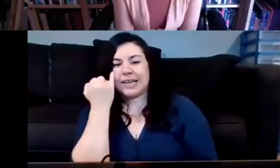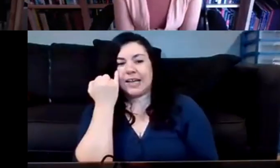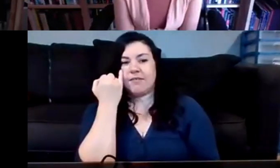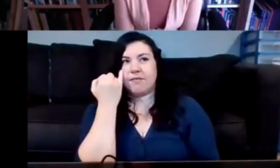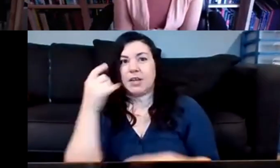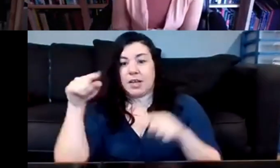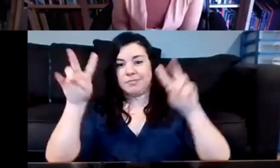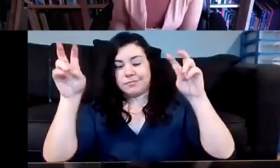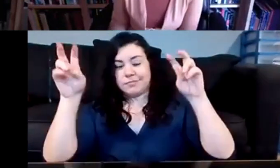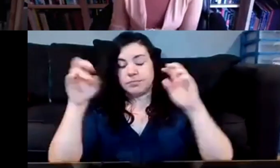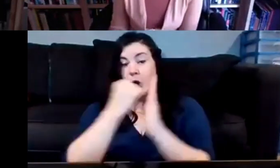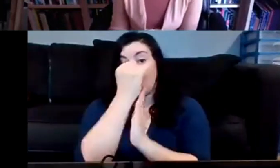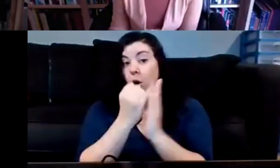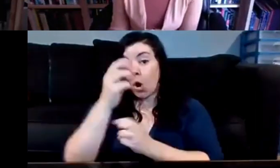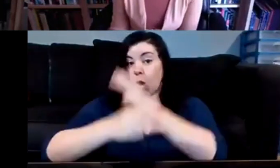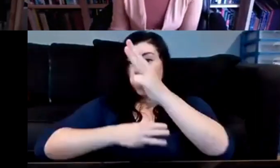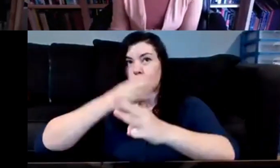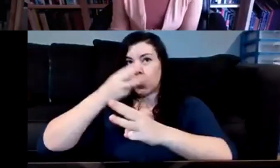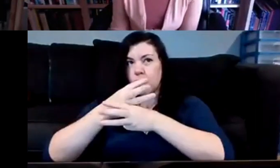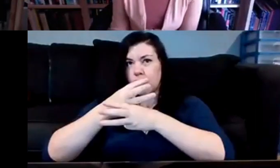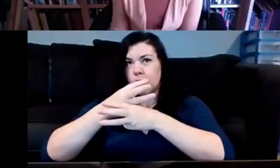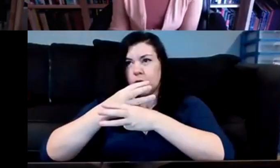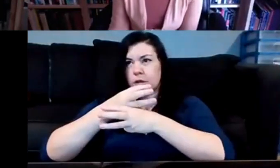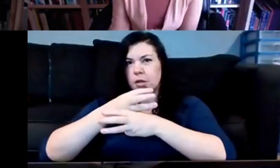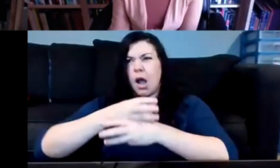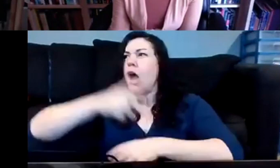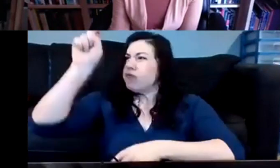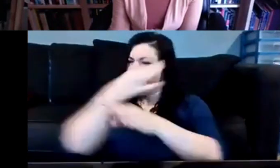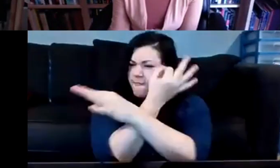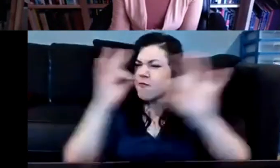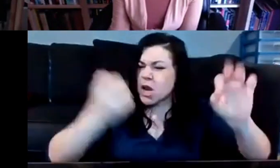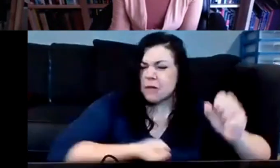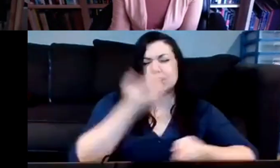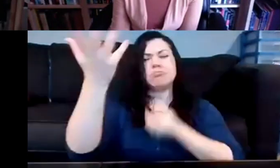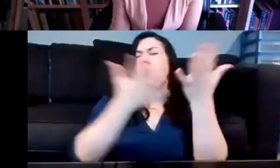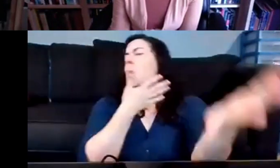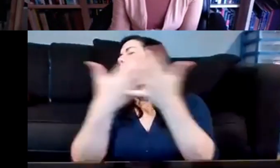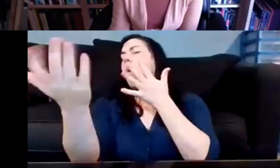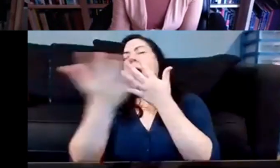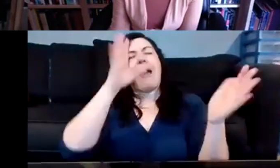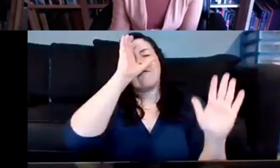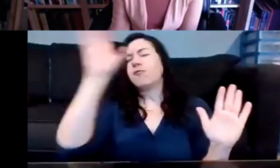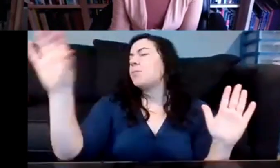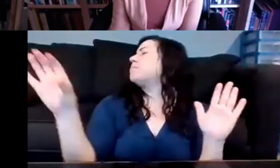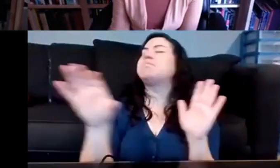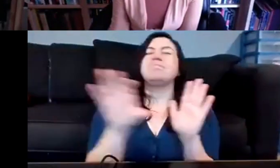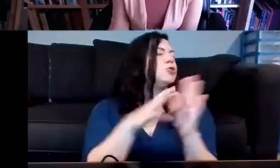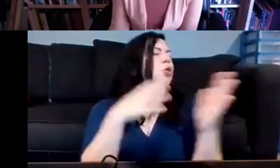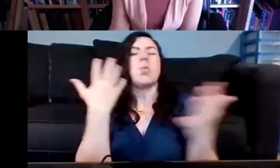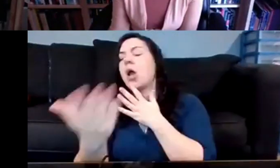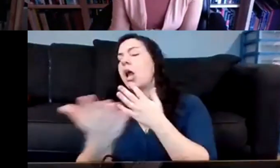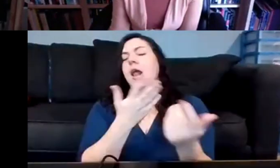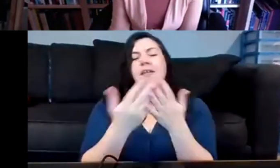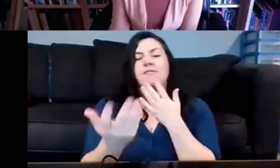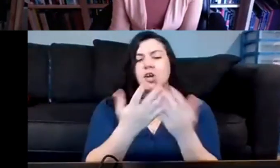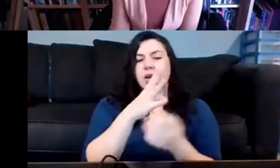art world, is about censorship, and freedom of expression is the value. And so probably the worst thing you could do in that